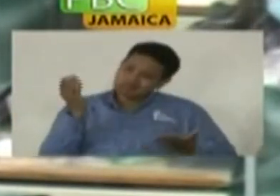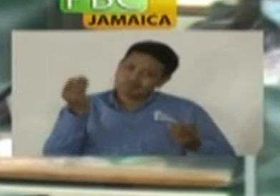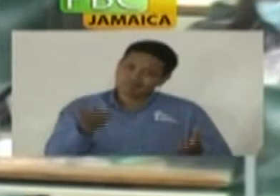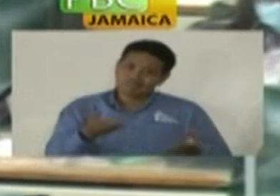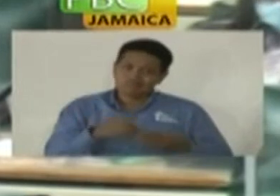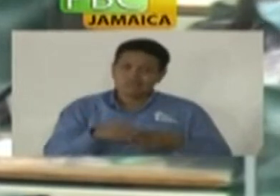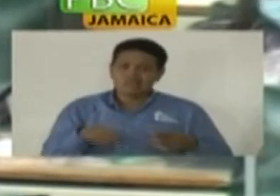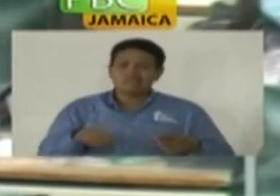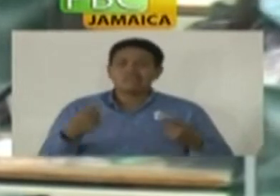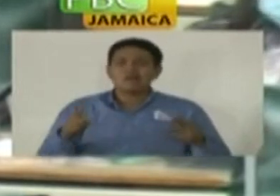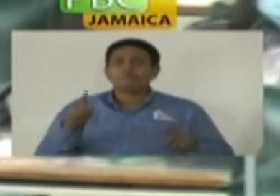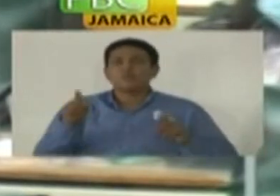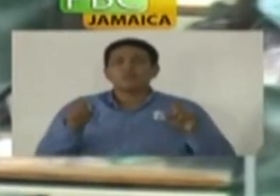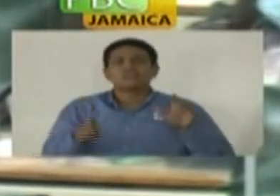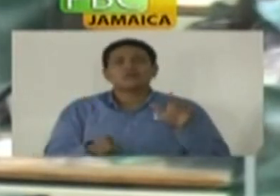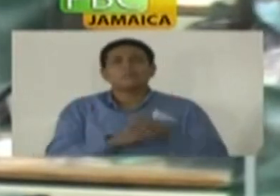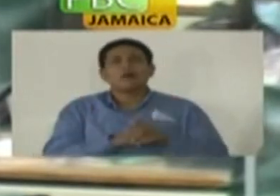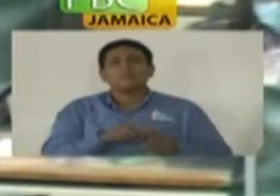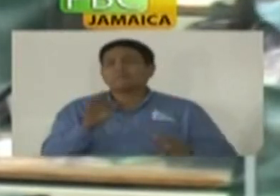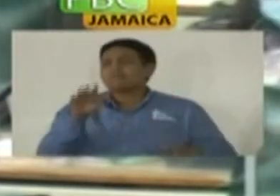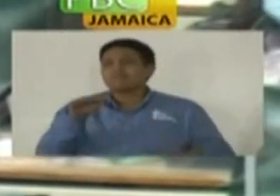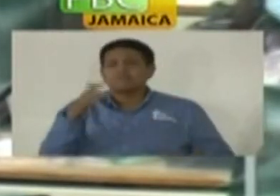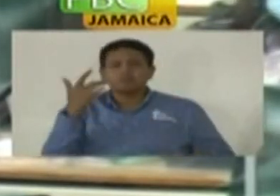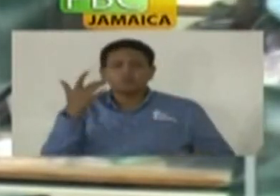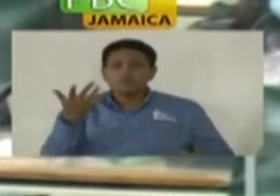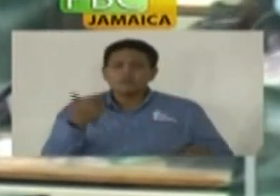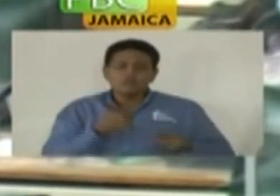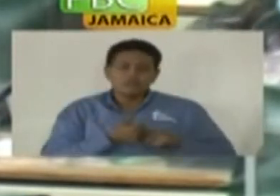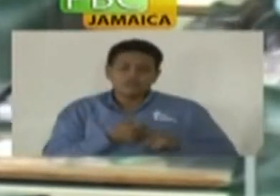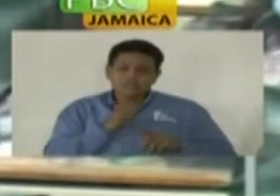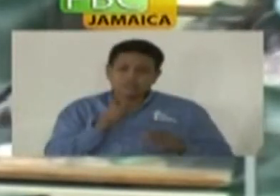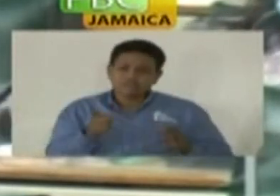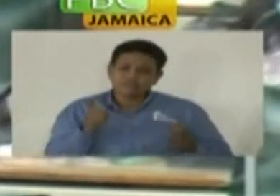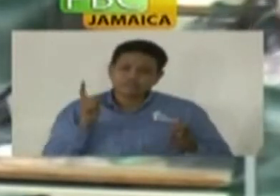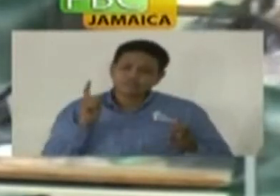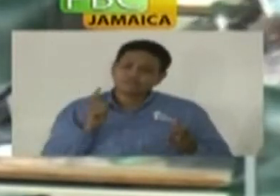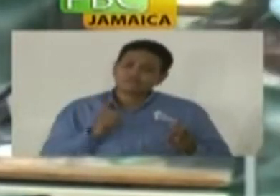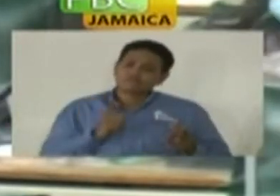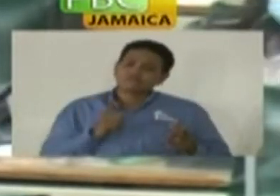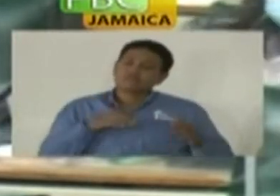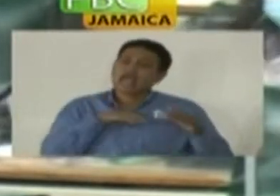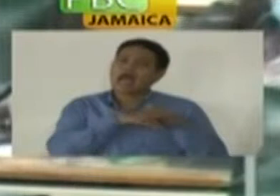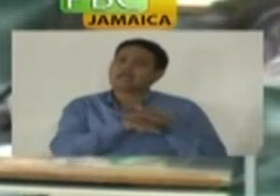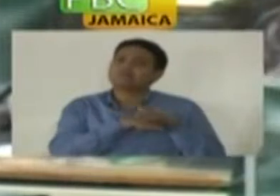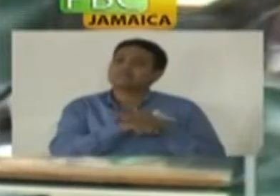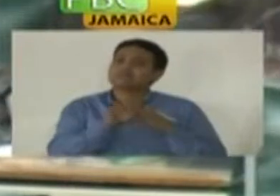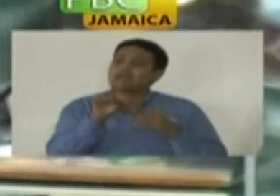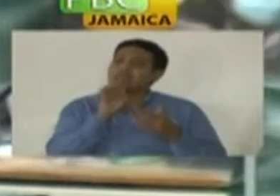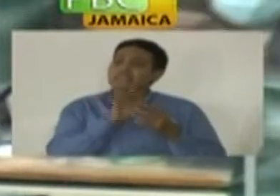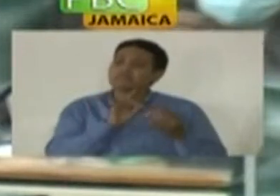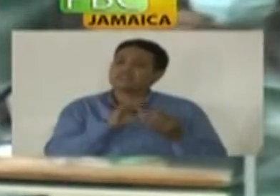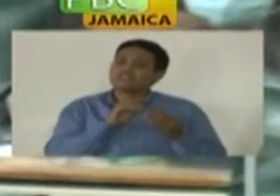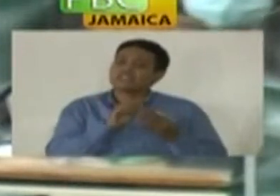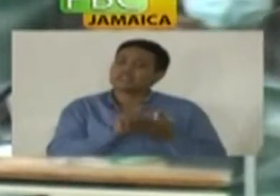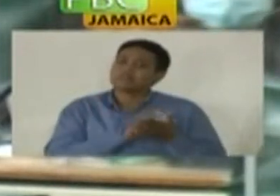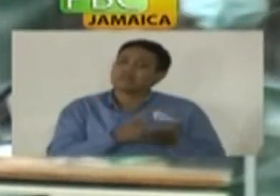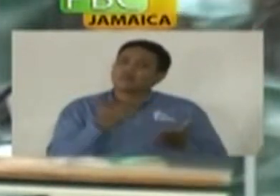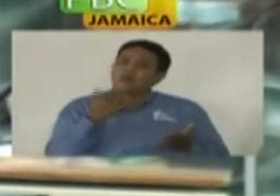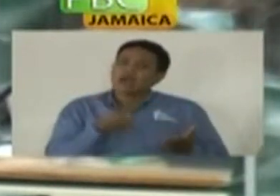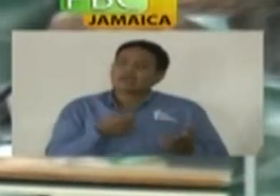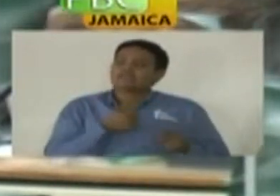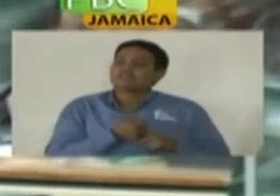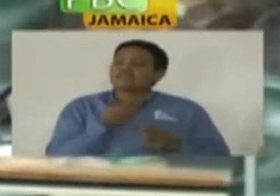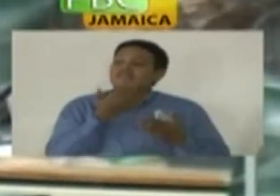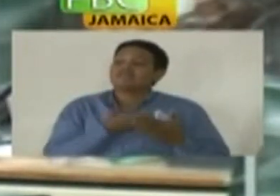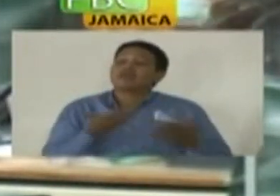was a question raised as to why the point on admissibility had to be mentioned in the bill. And